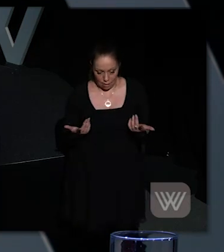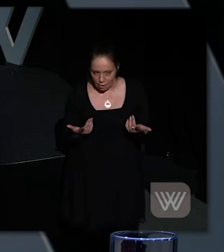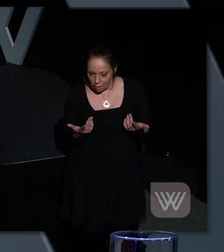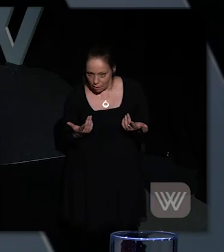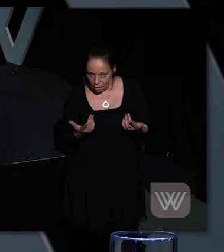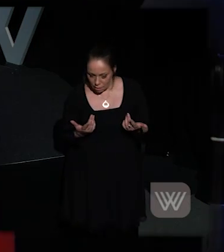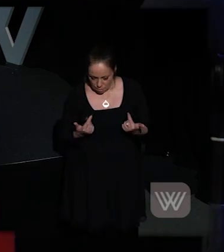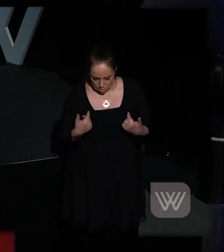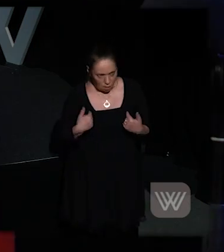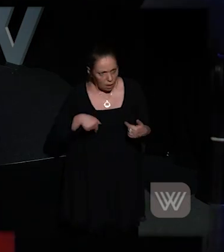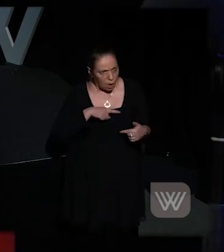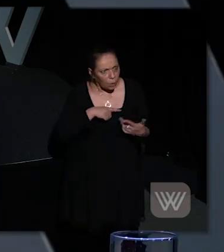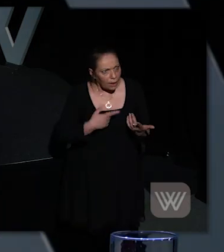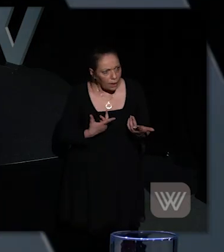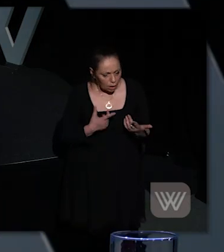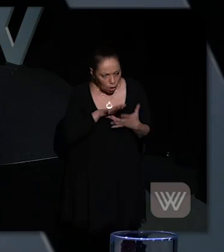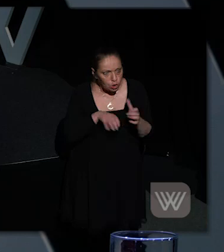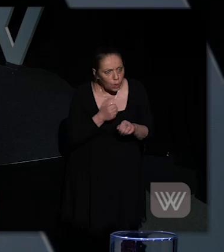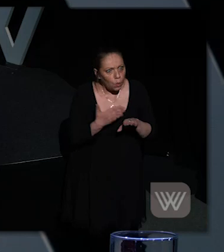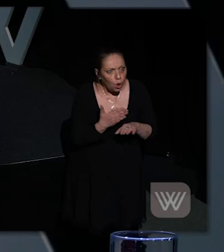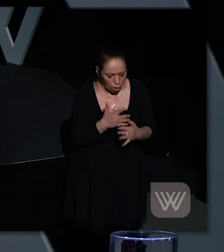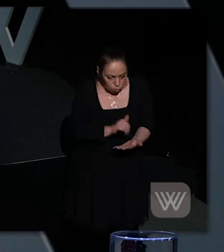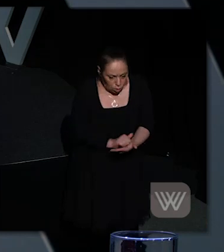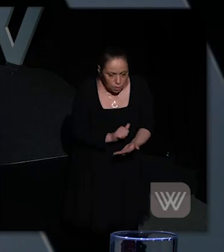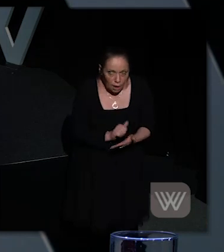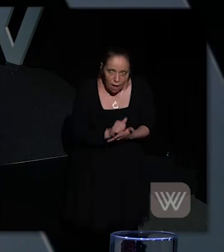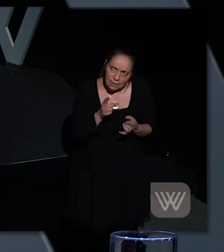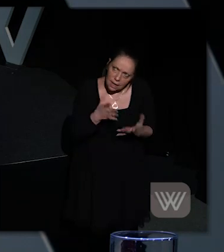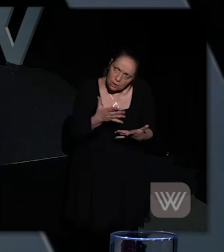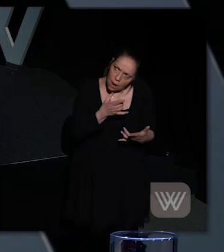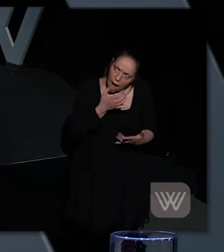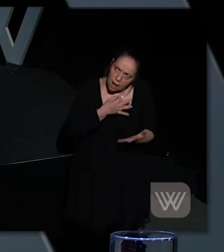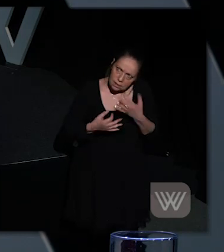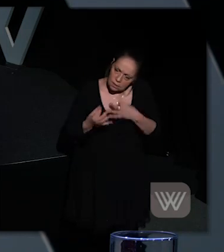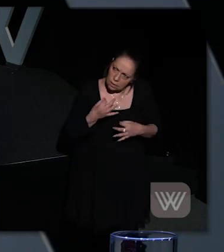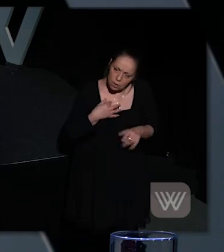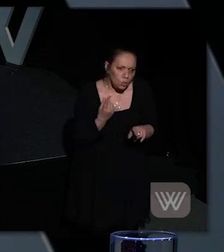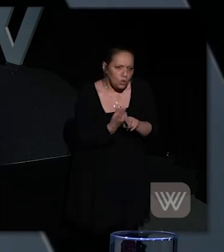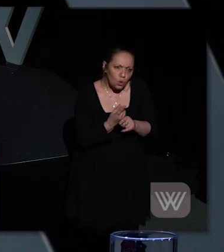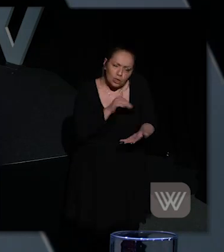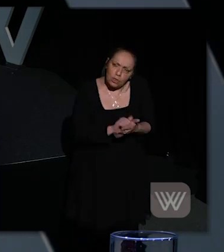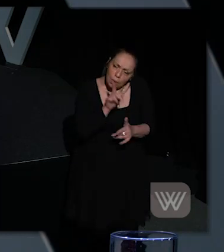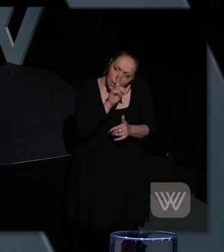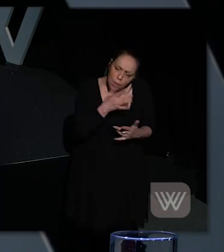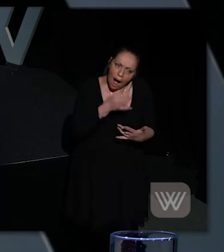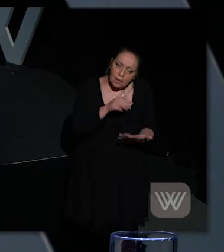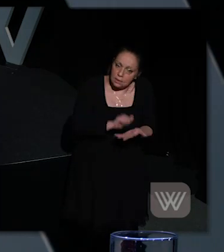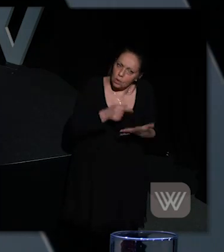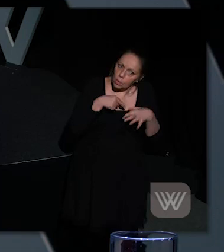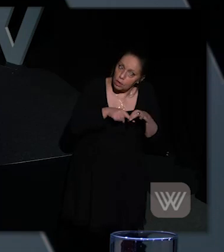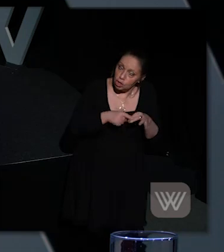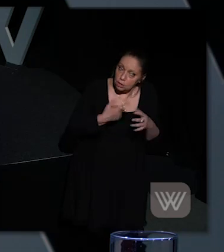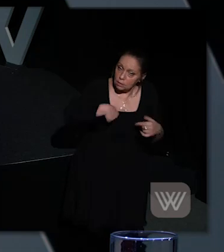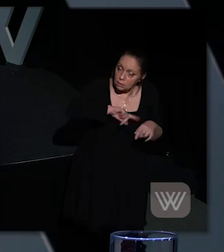doing our jobs properly? You know, these were the questions that I started asking. Are we talking to the right people? Are we asking the right questions?